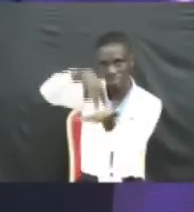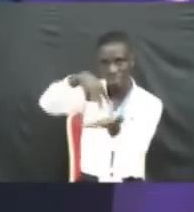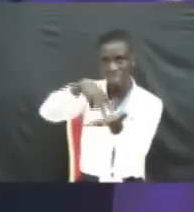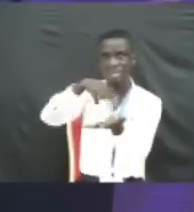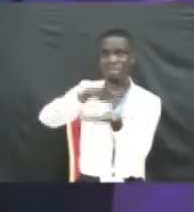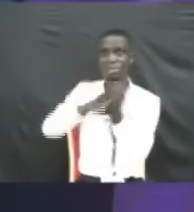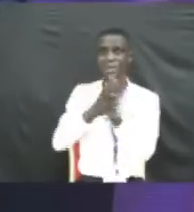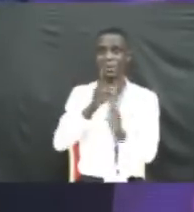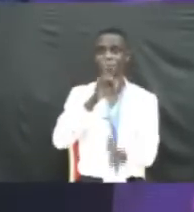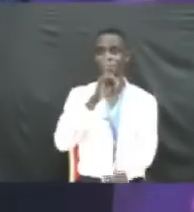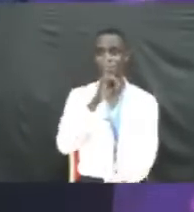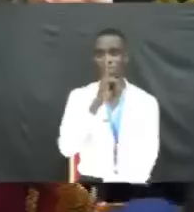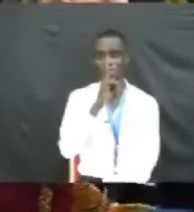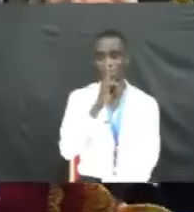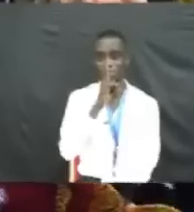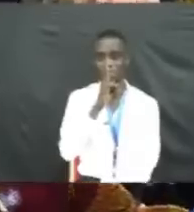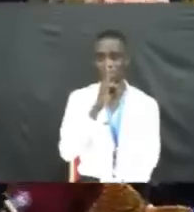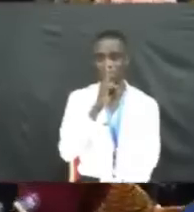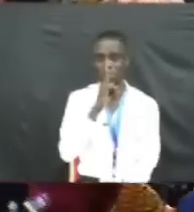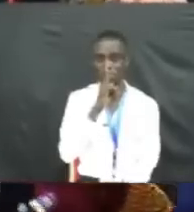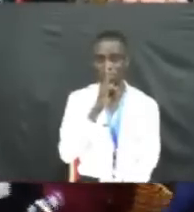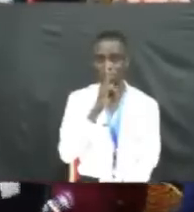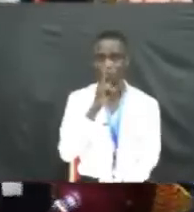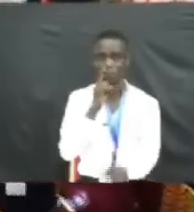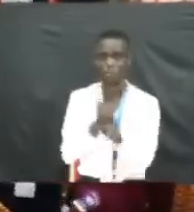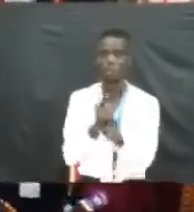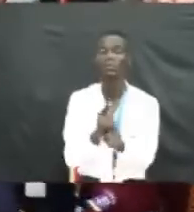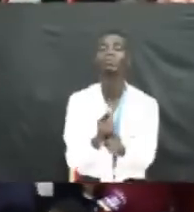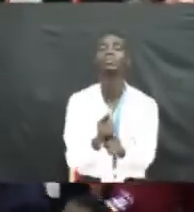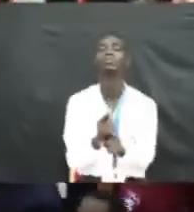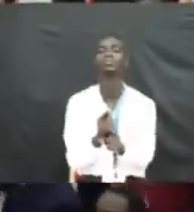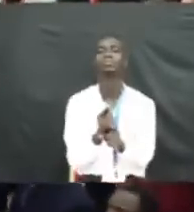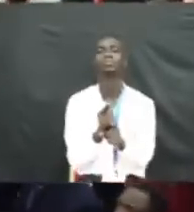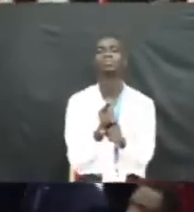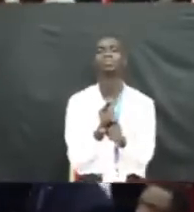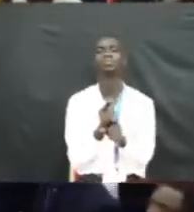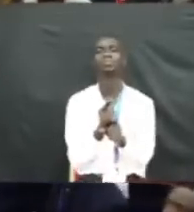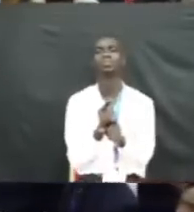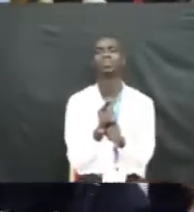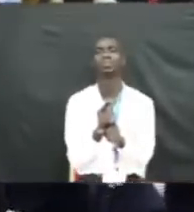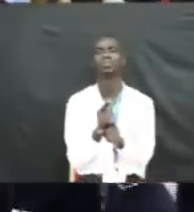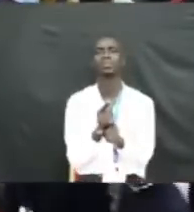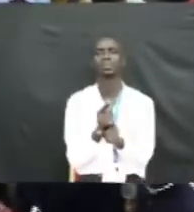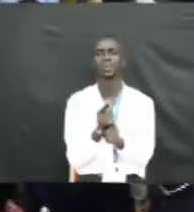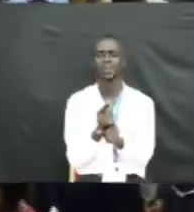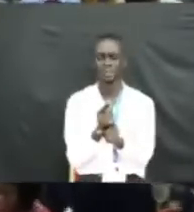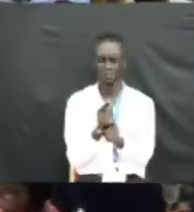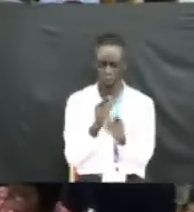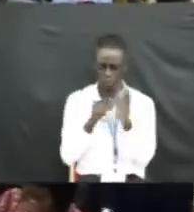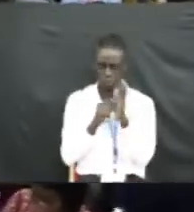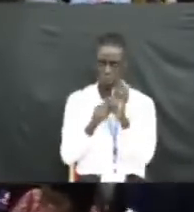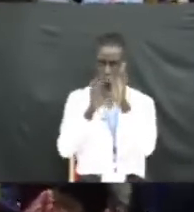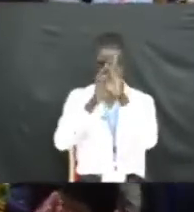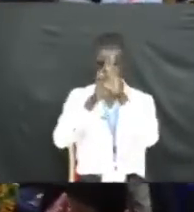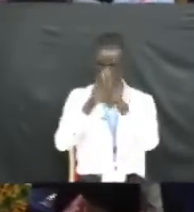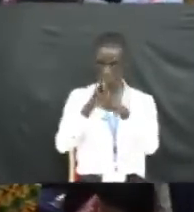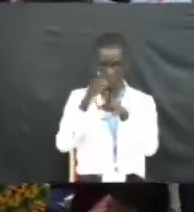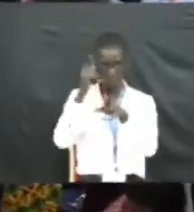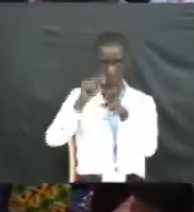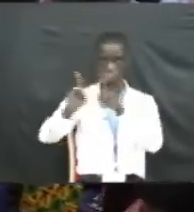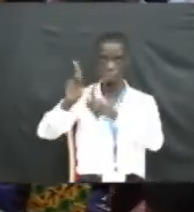observe a moment of silence and respect to these departed